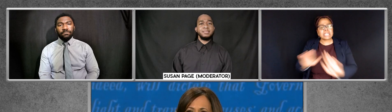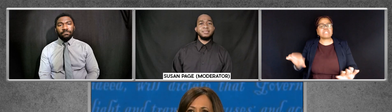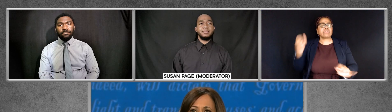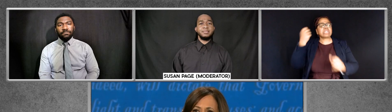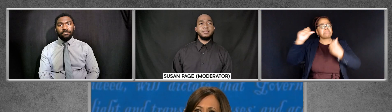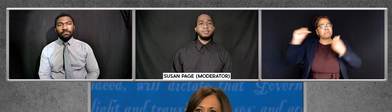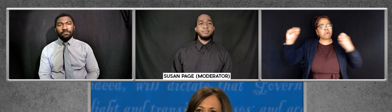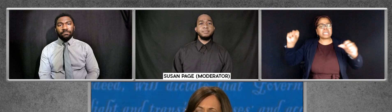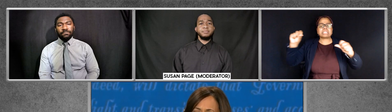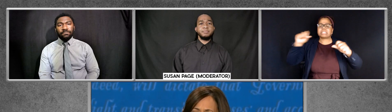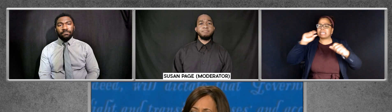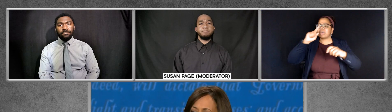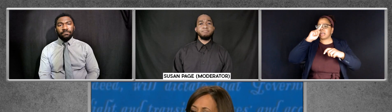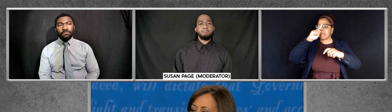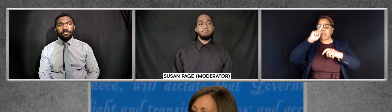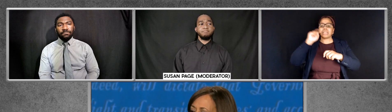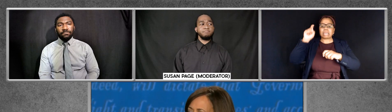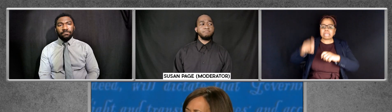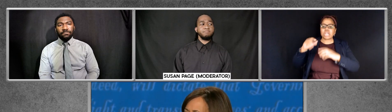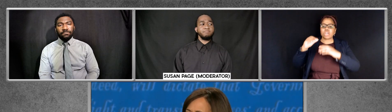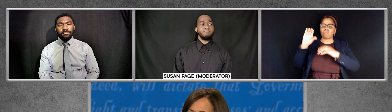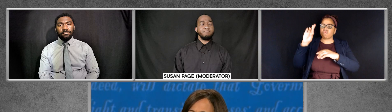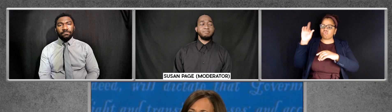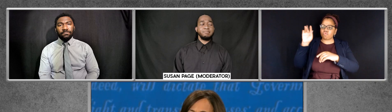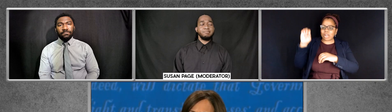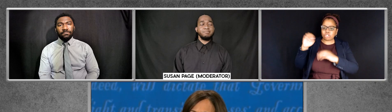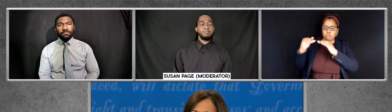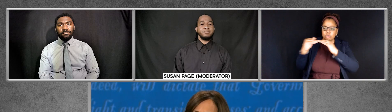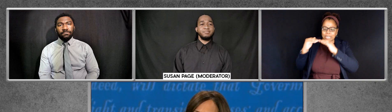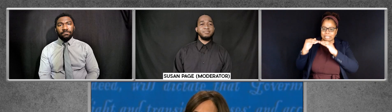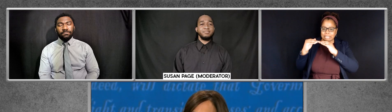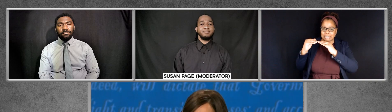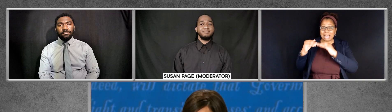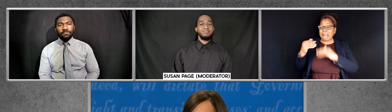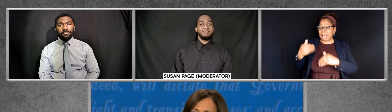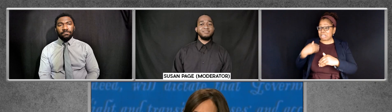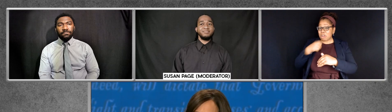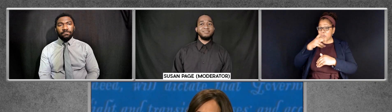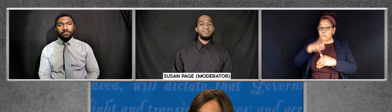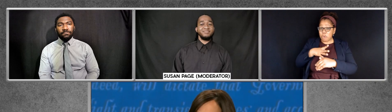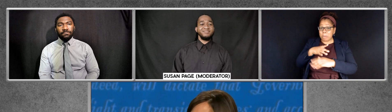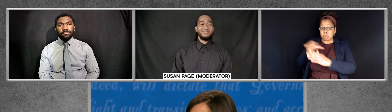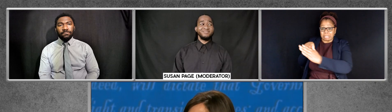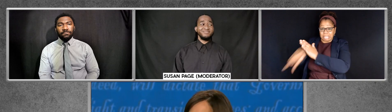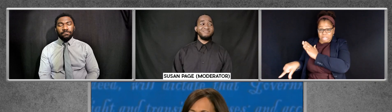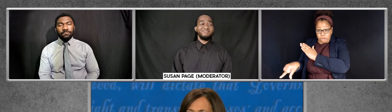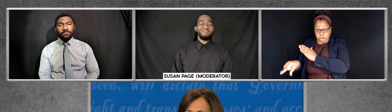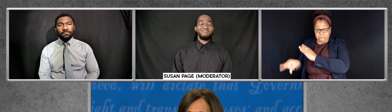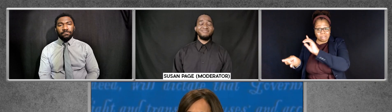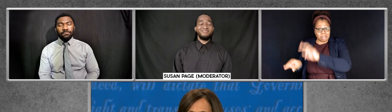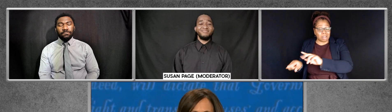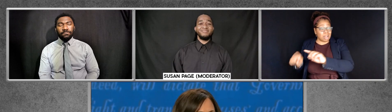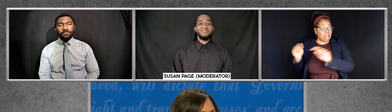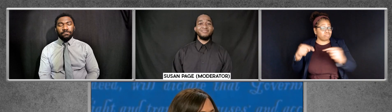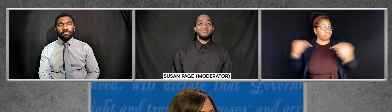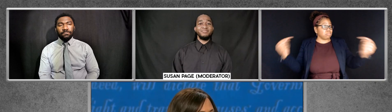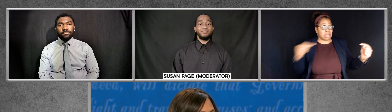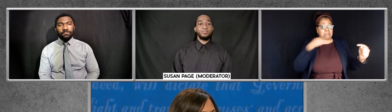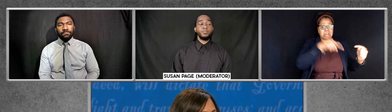where a young woman was killed. And on the other side, there were neo-Nazis carrying tiki torches, shouting